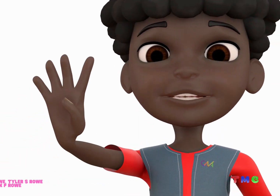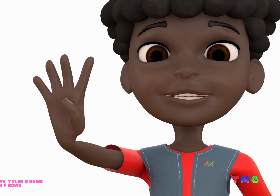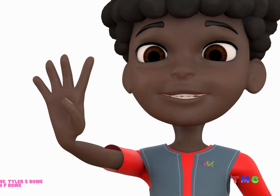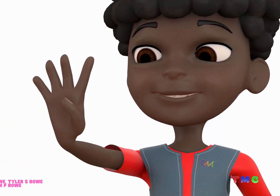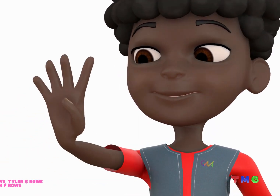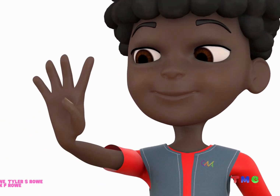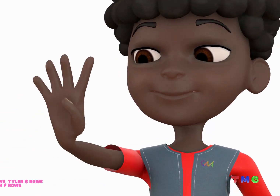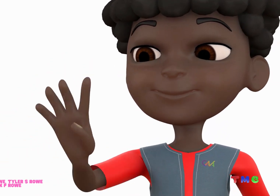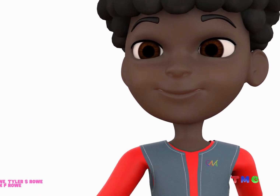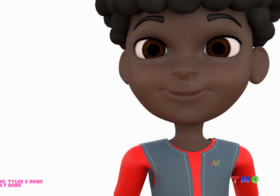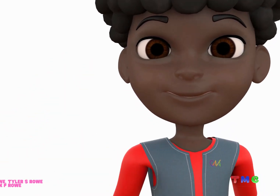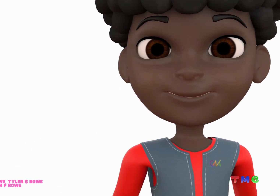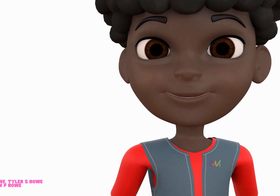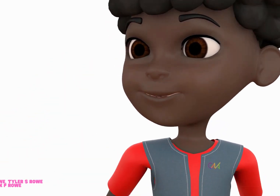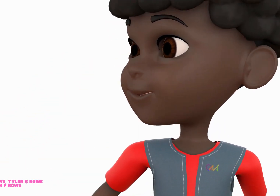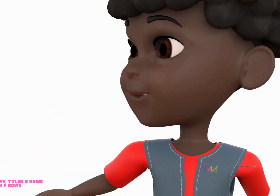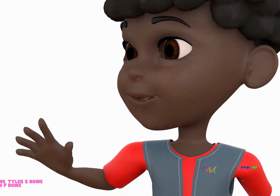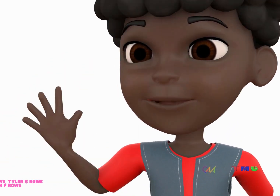4,